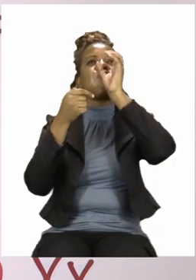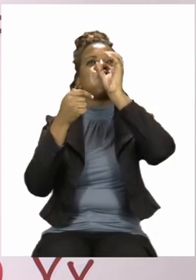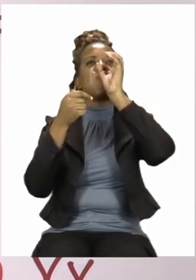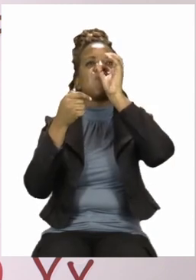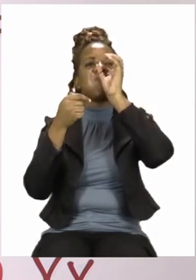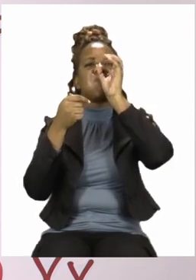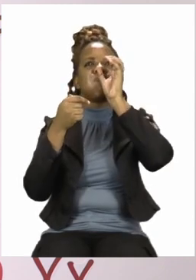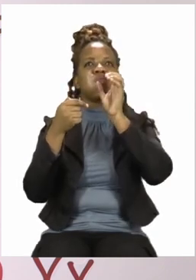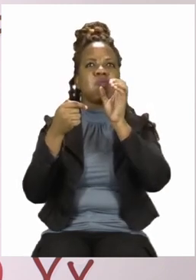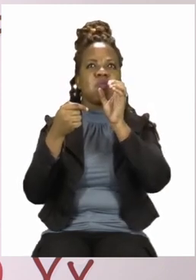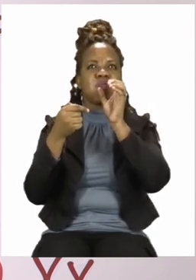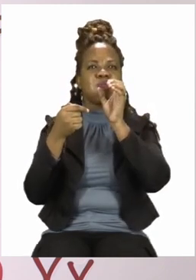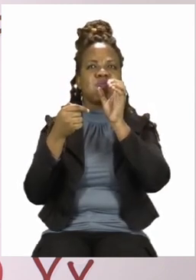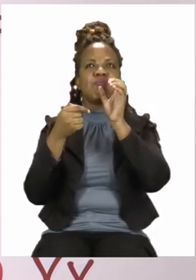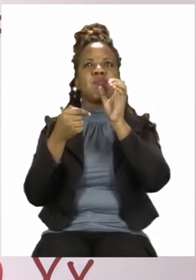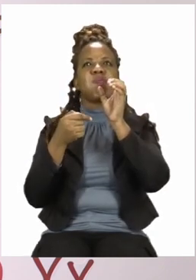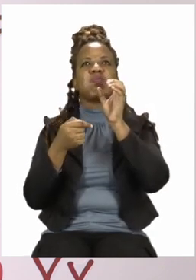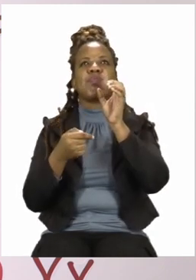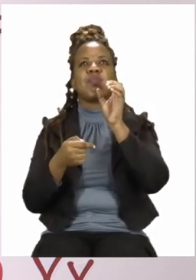and